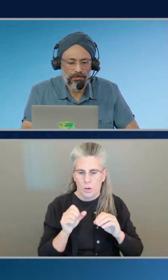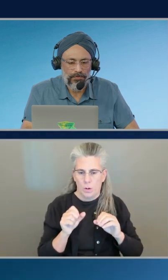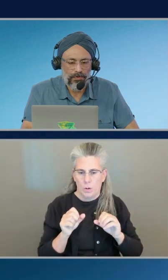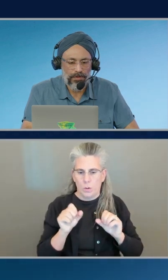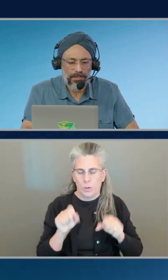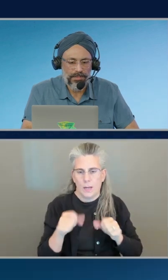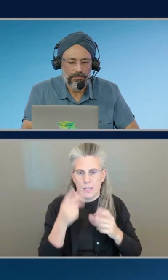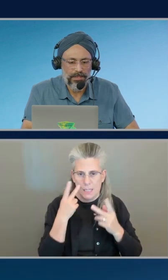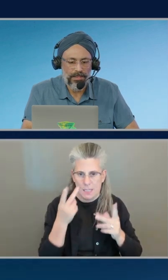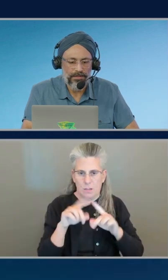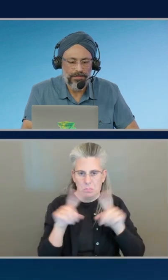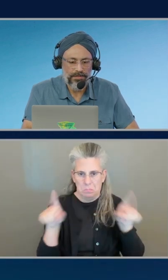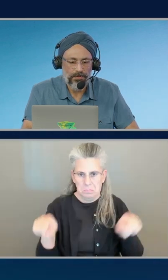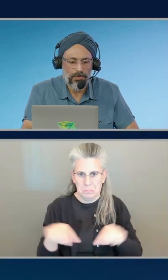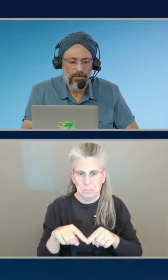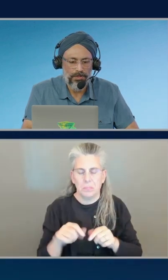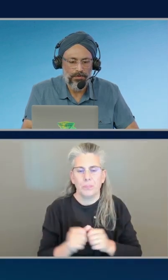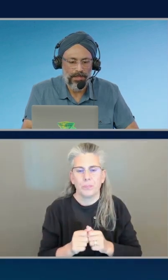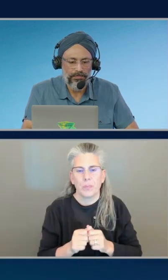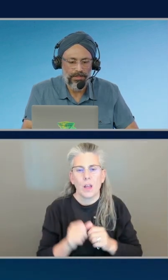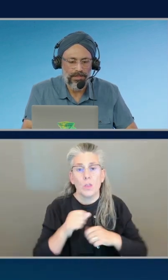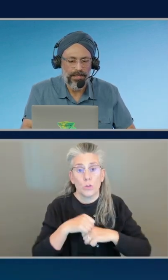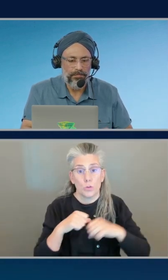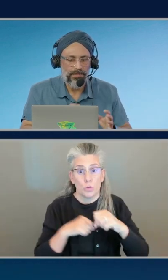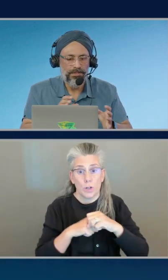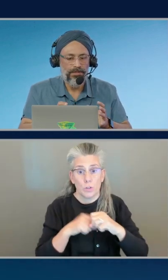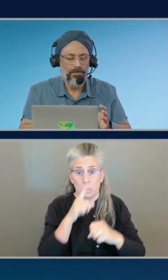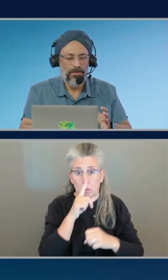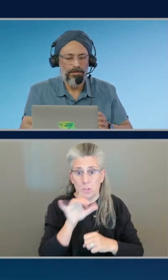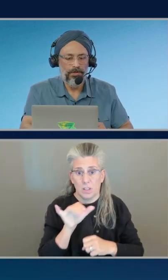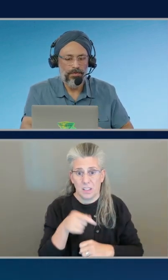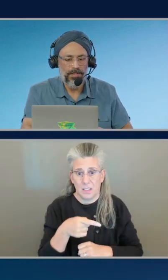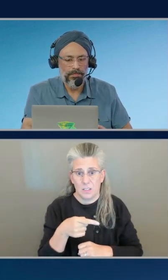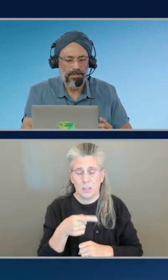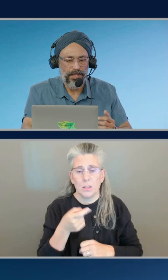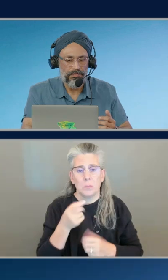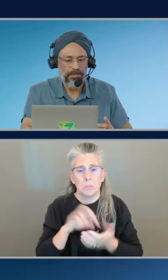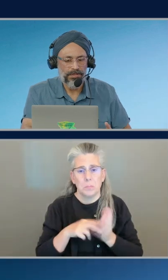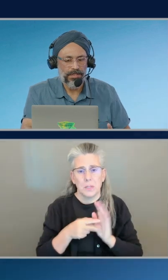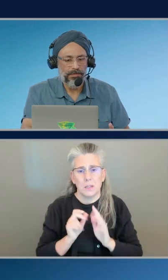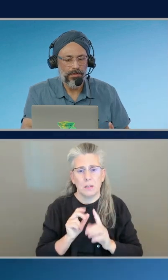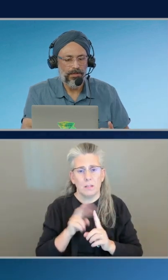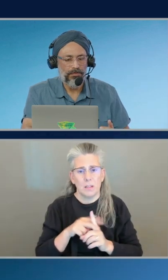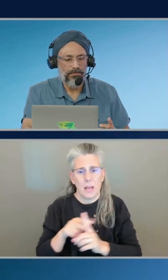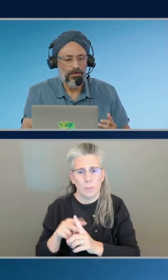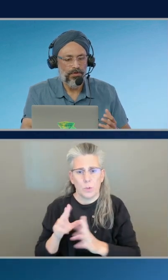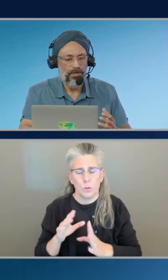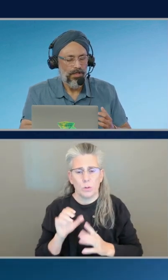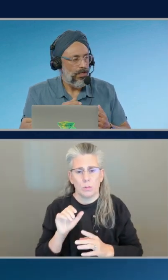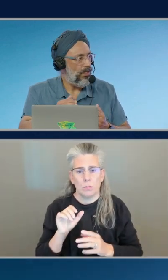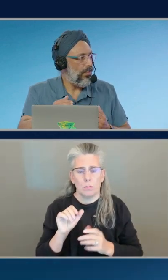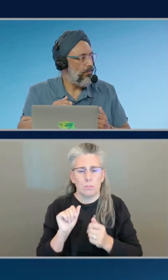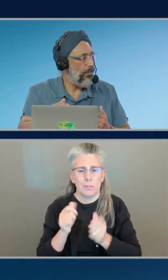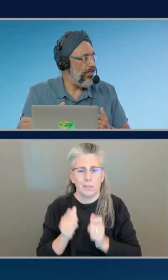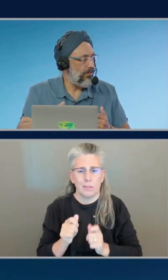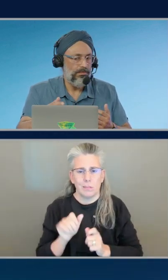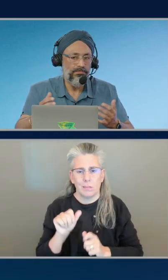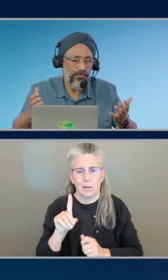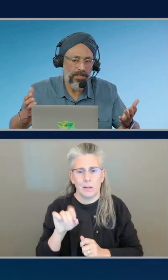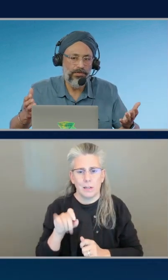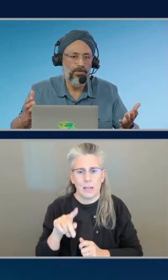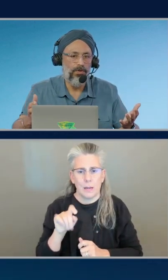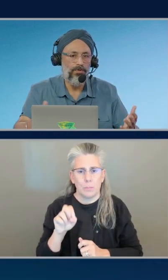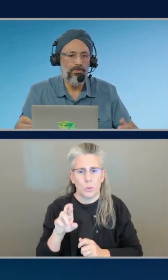are looking for is something like this. So you need to have the adapters. You need to have multiple adapters as part of your